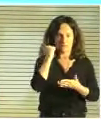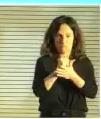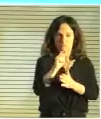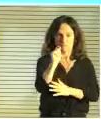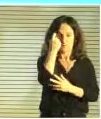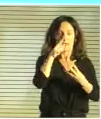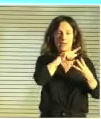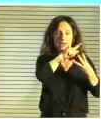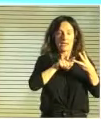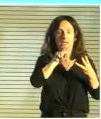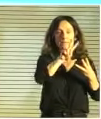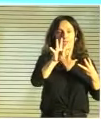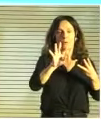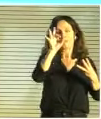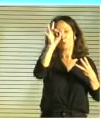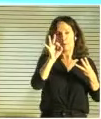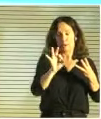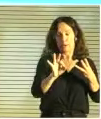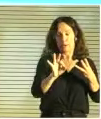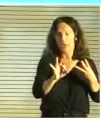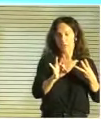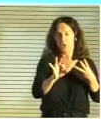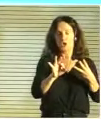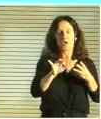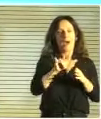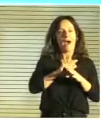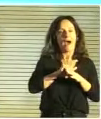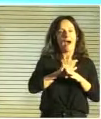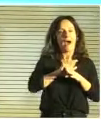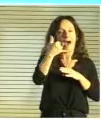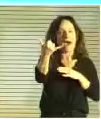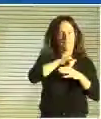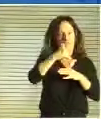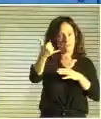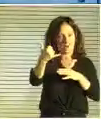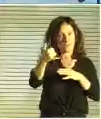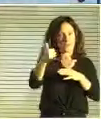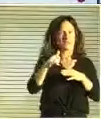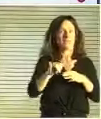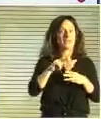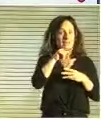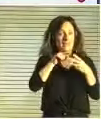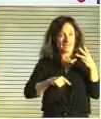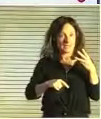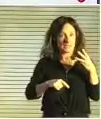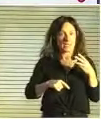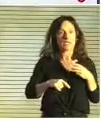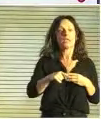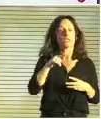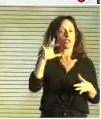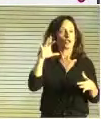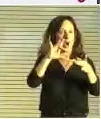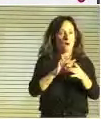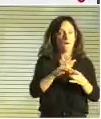for the aviation. And this is 2030, which is a step. It's a mid-step, I would say. And our ambition is higher.